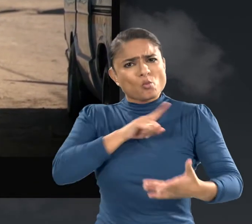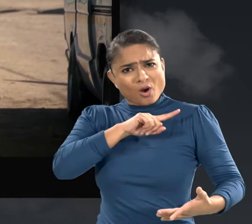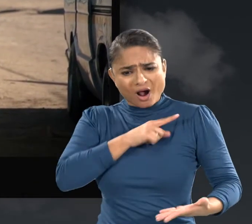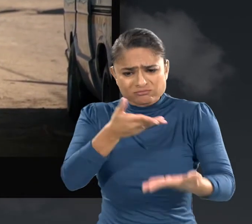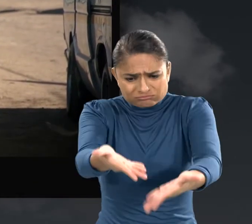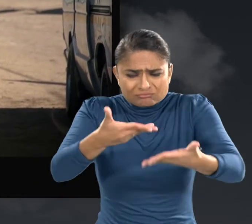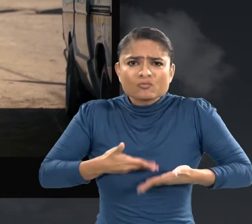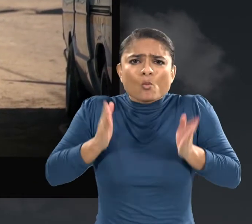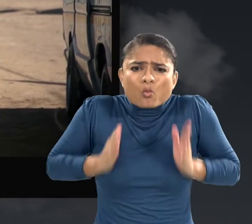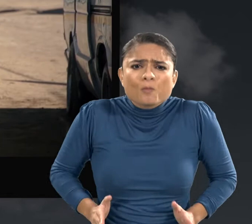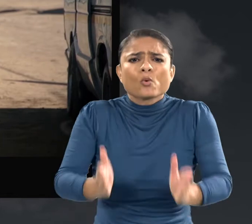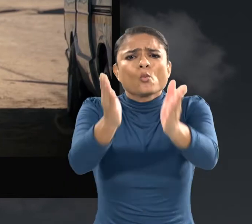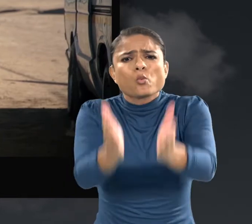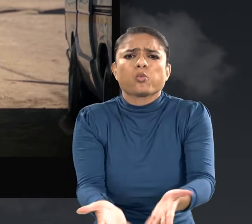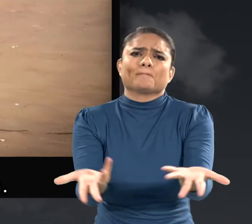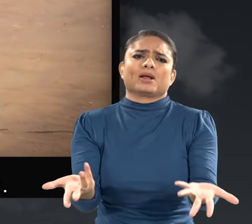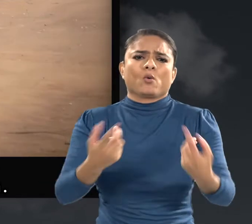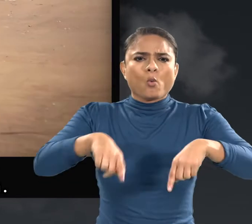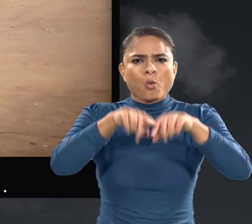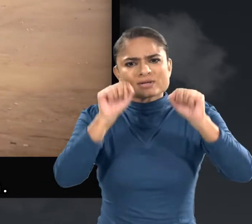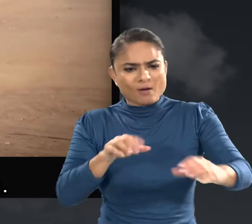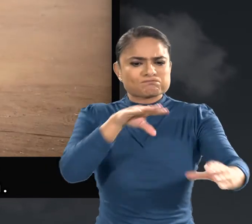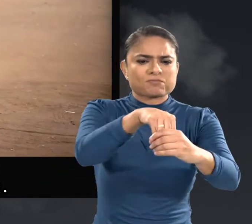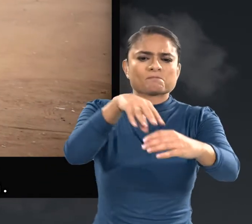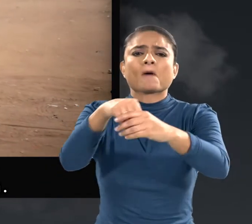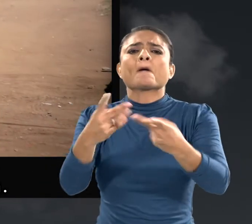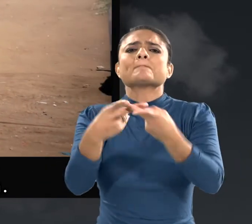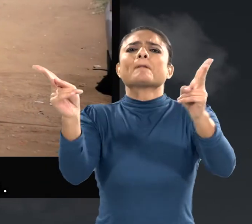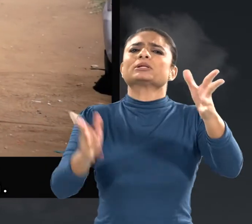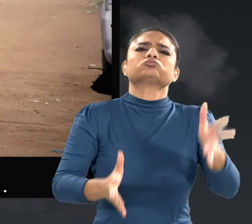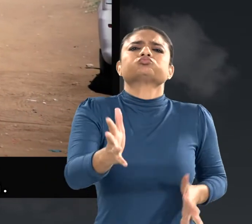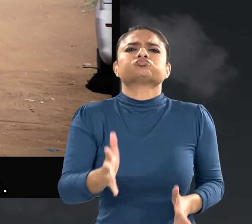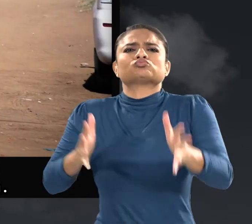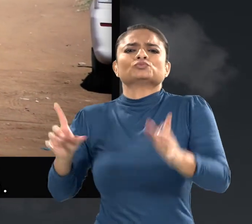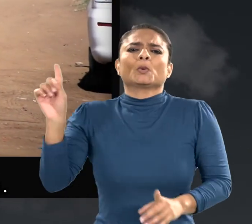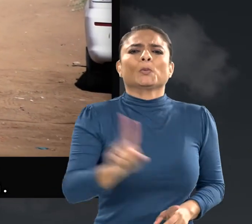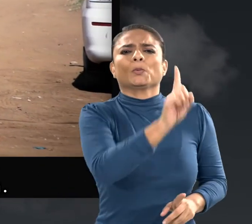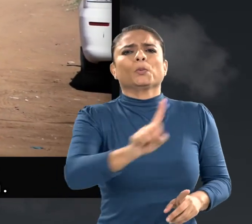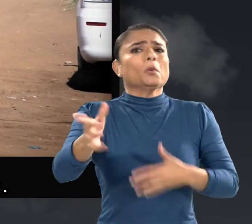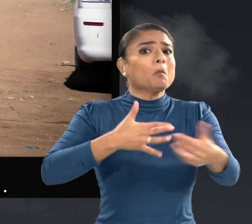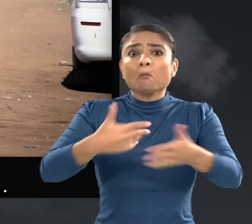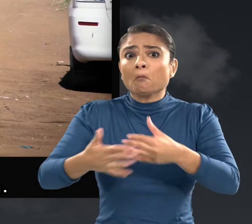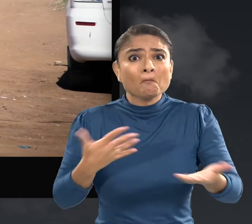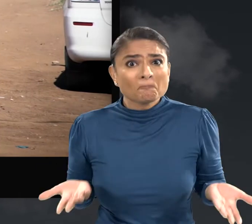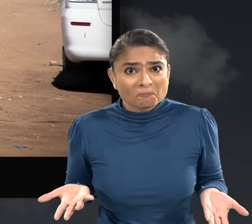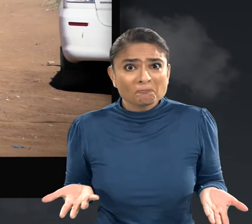human beings, their kids are human beings, so therefore they can come in the public and share as much as they